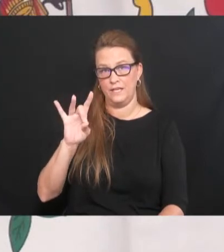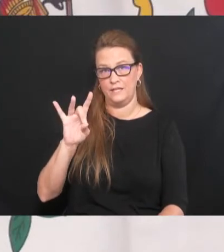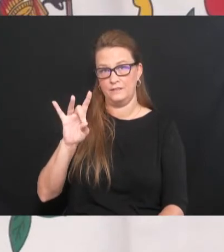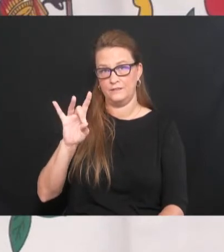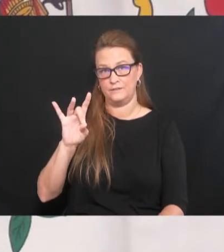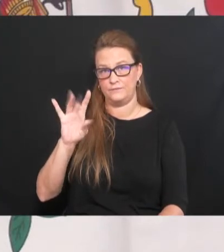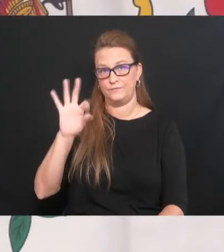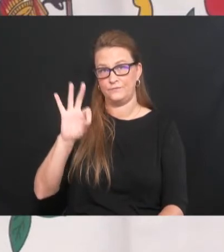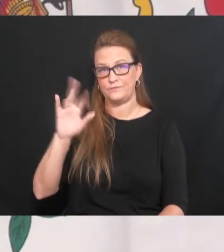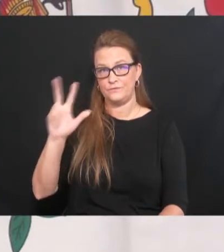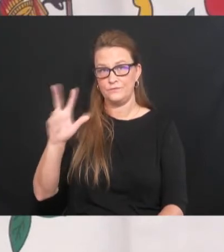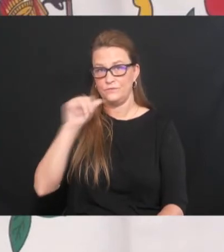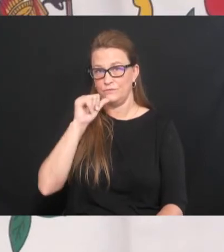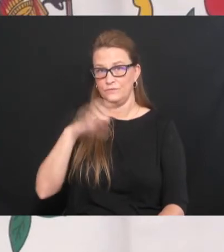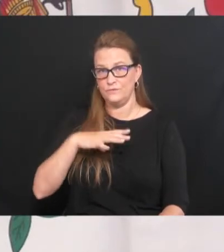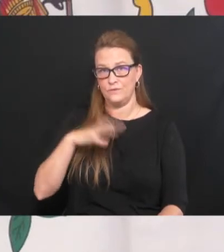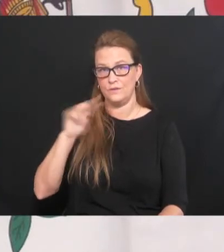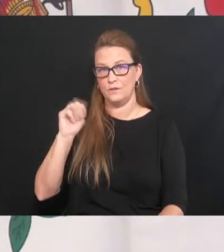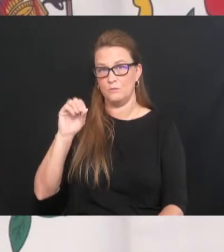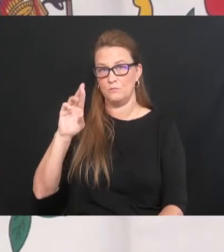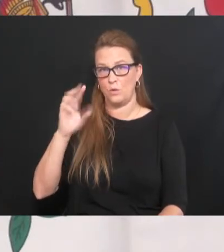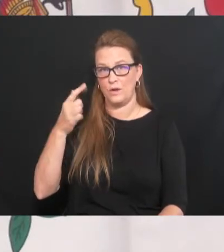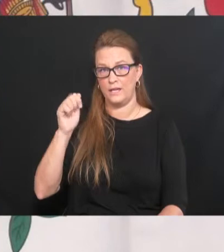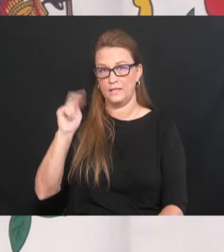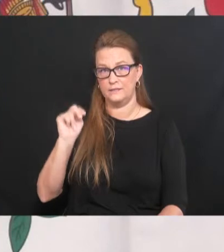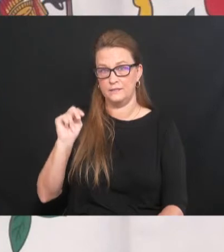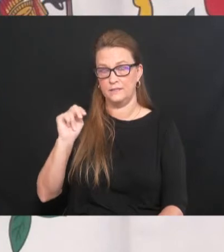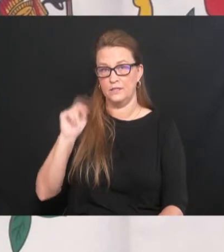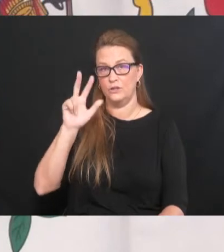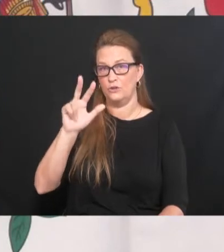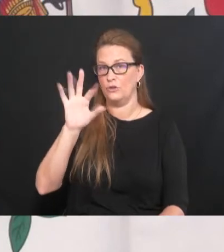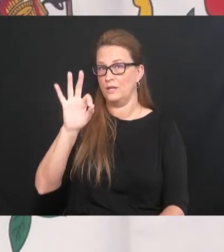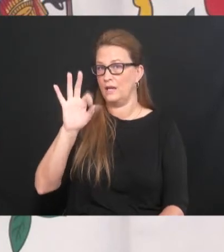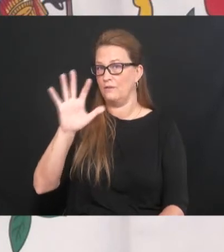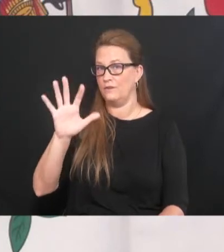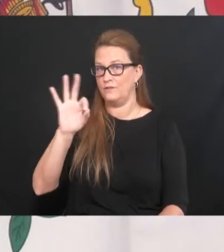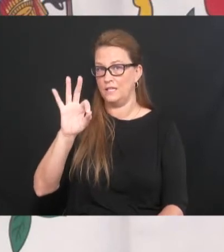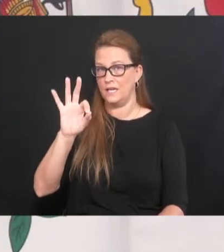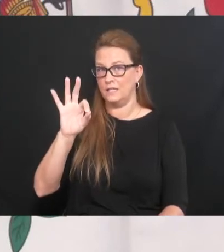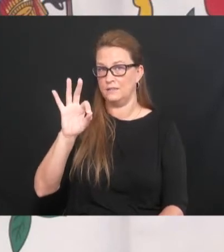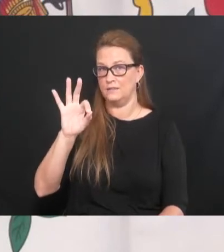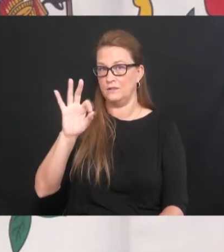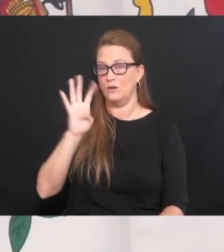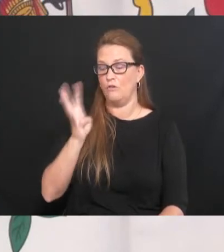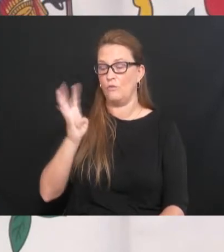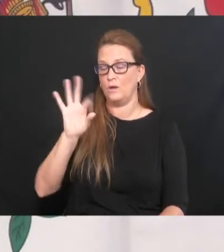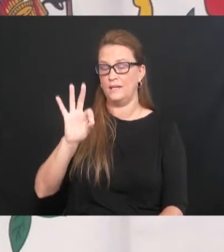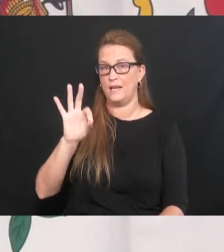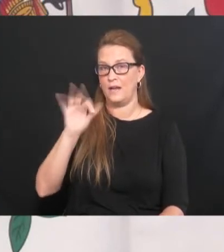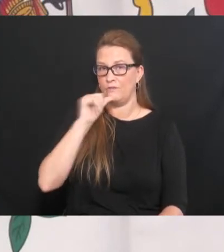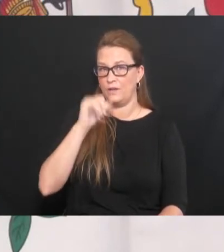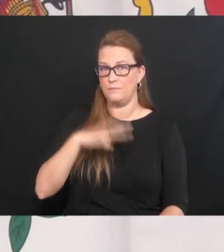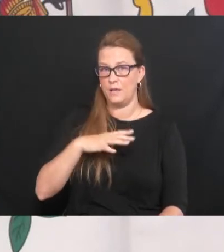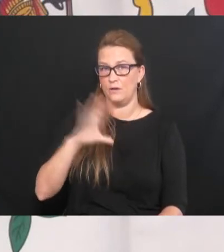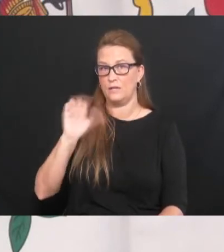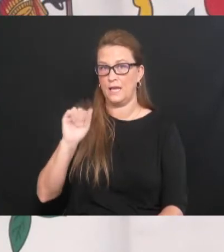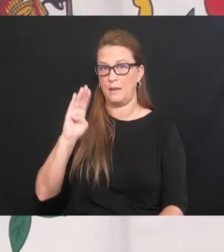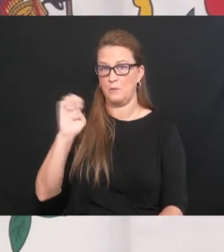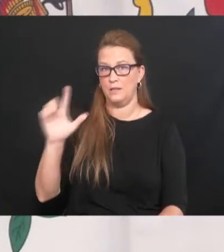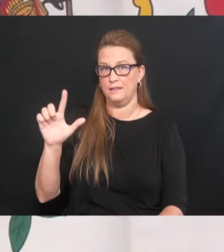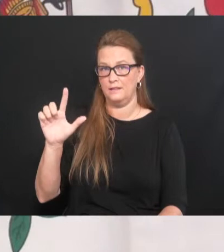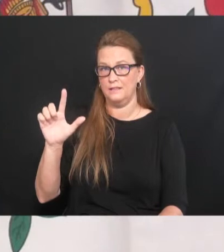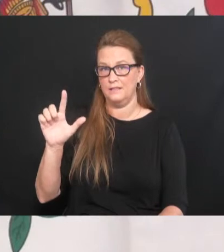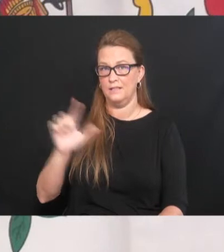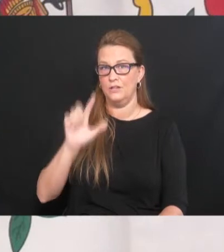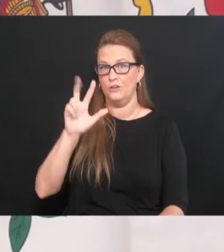is a 93-year-old female from Morgan County. The 3,959th death is a 49-year-old female from Cabell County.